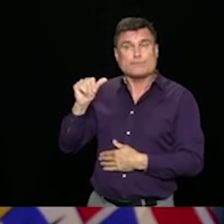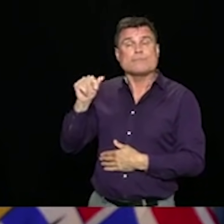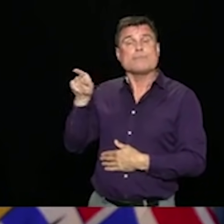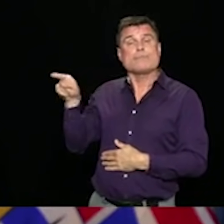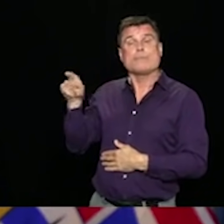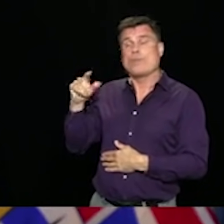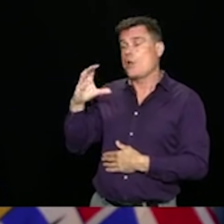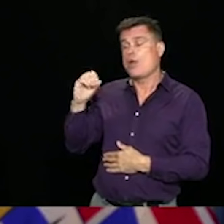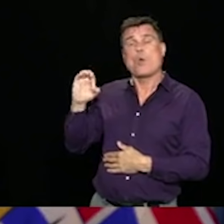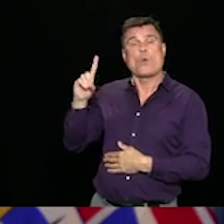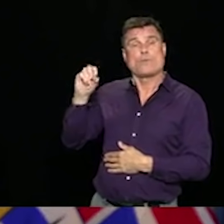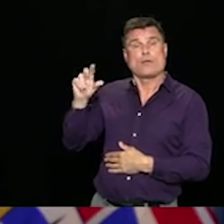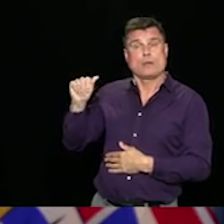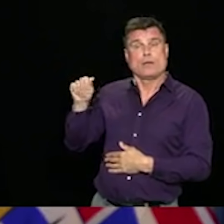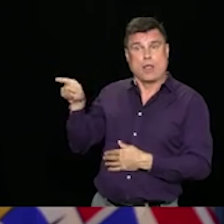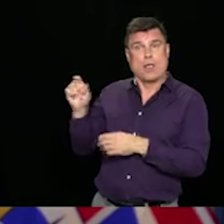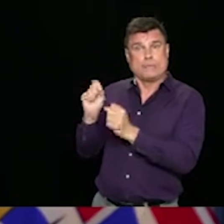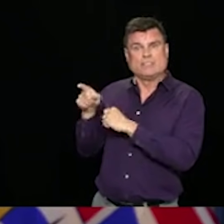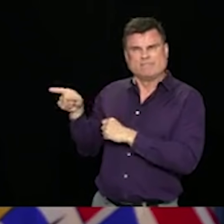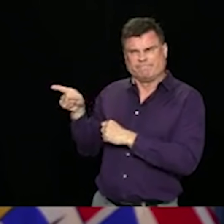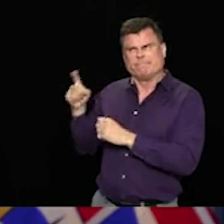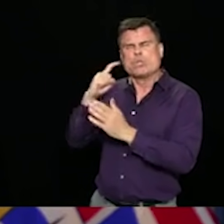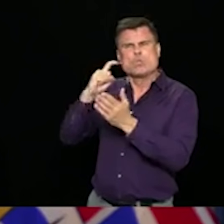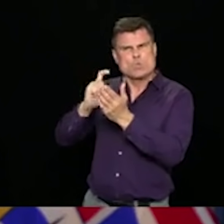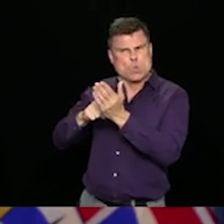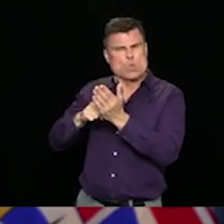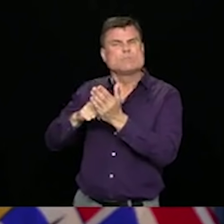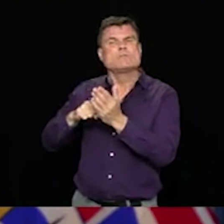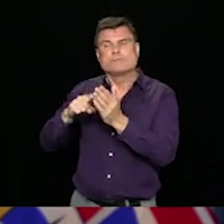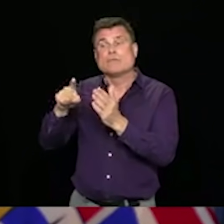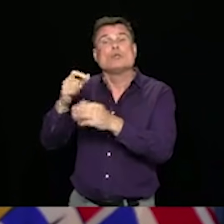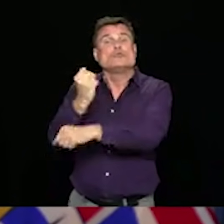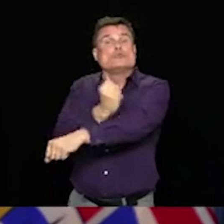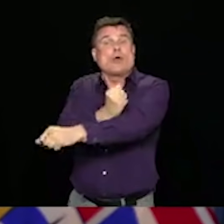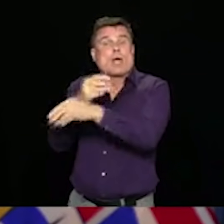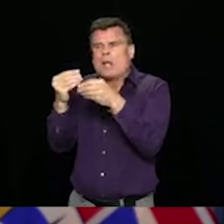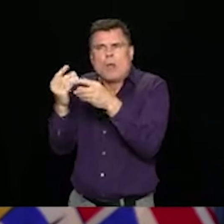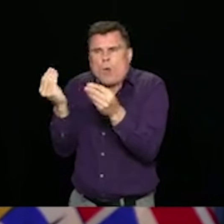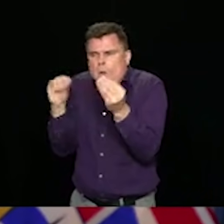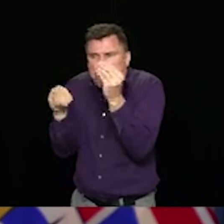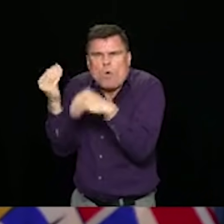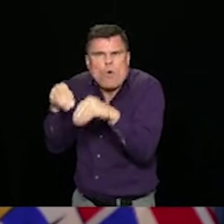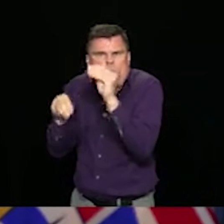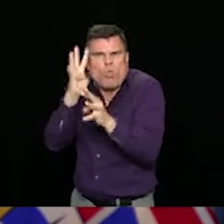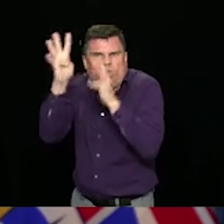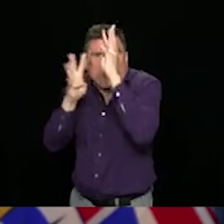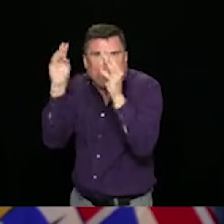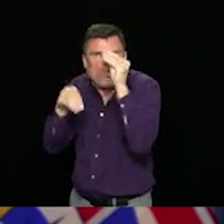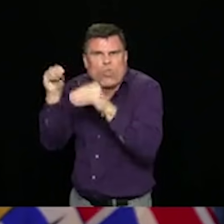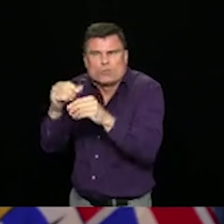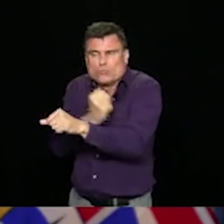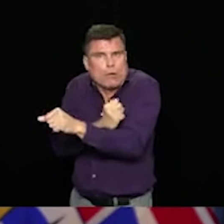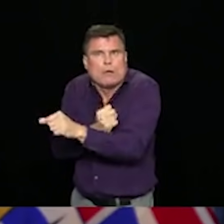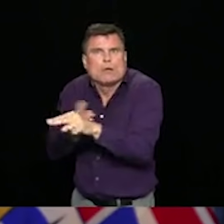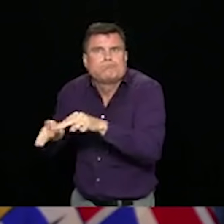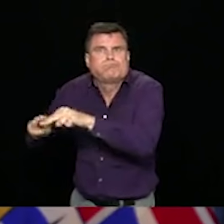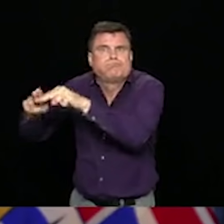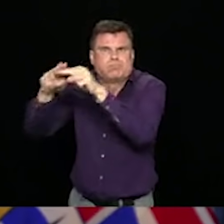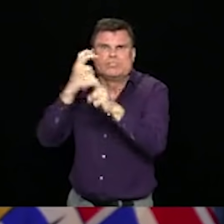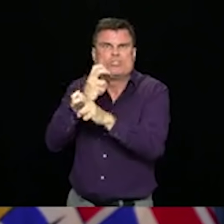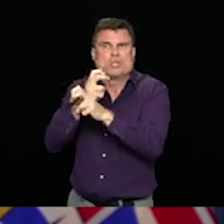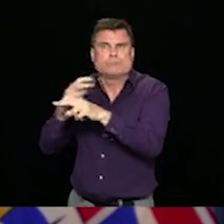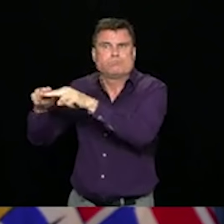very disheartening increase in illicit drug toxicity deaths. We had 117